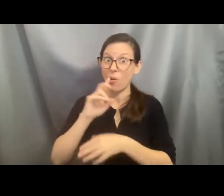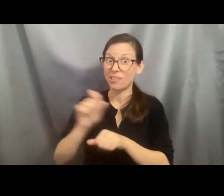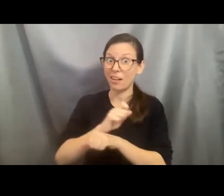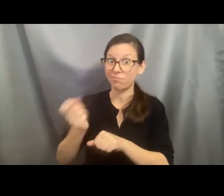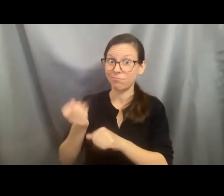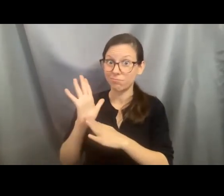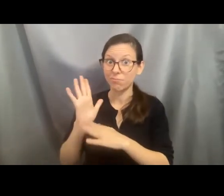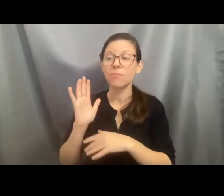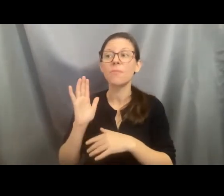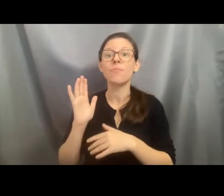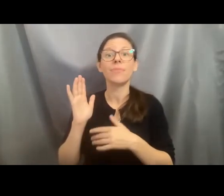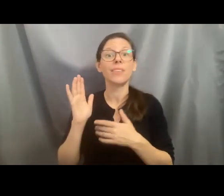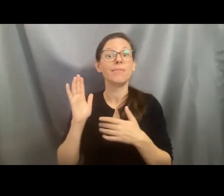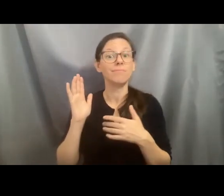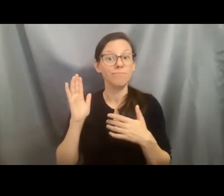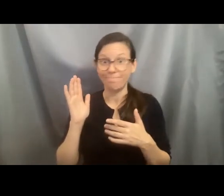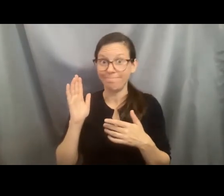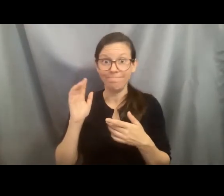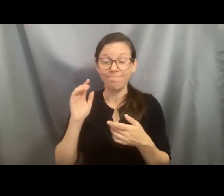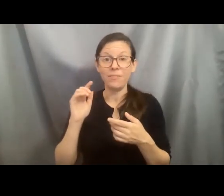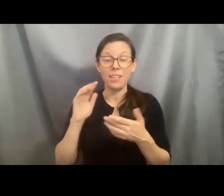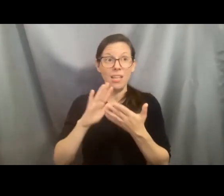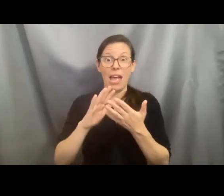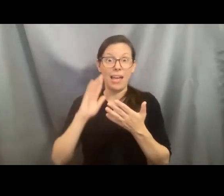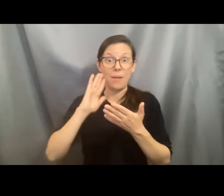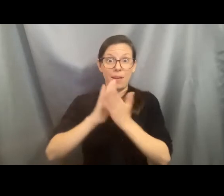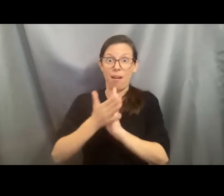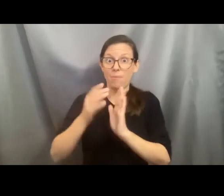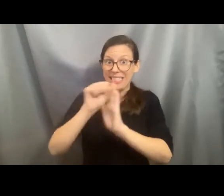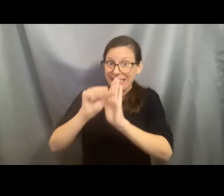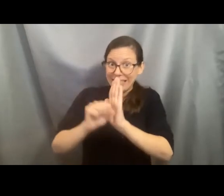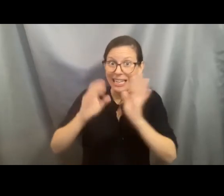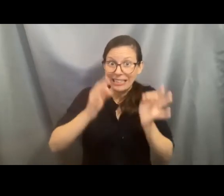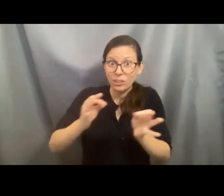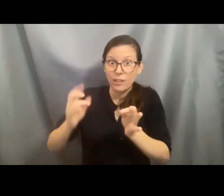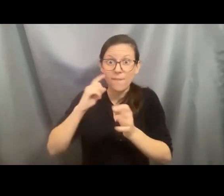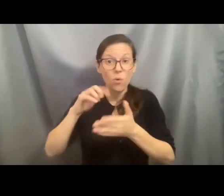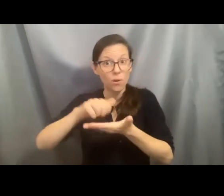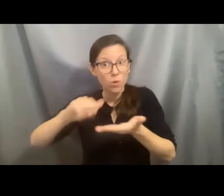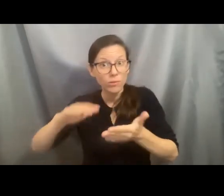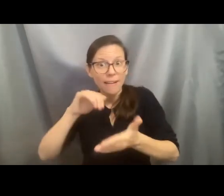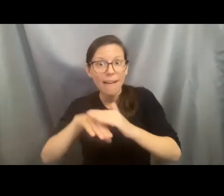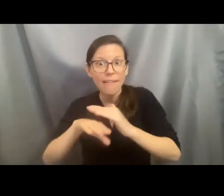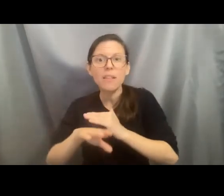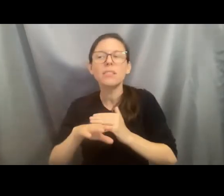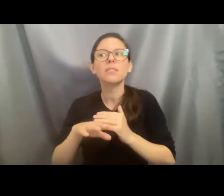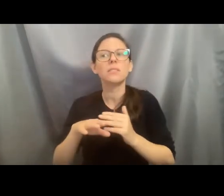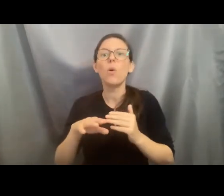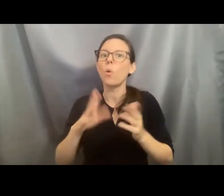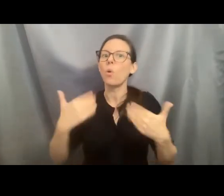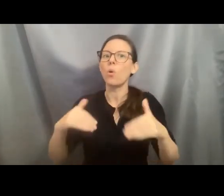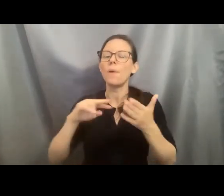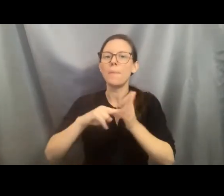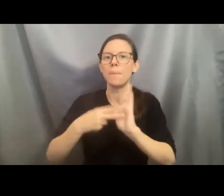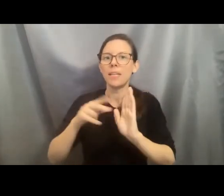is really turned over to states to make decisions about access to care. So that's my message.